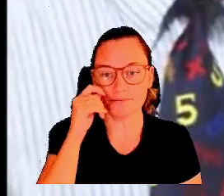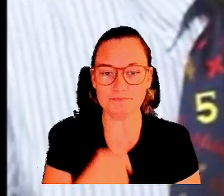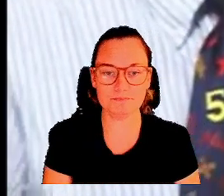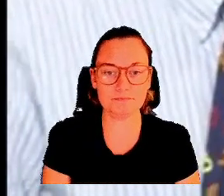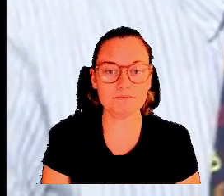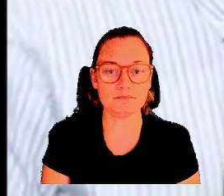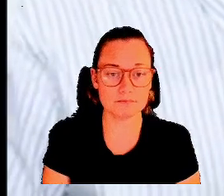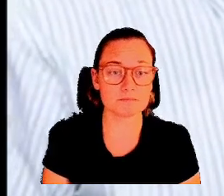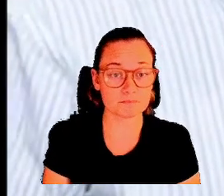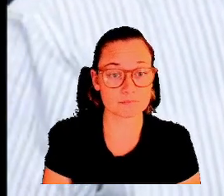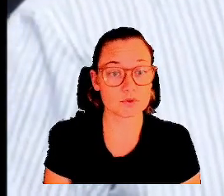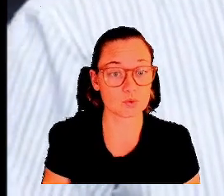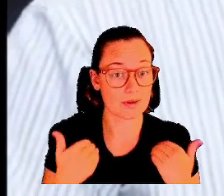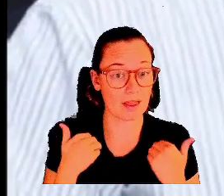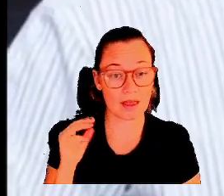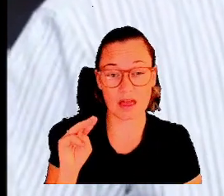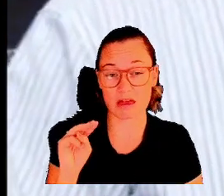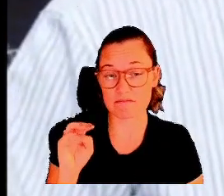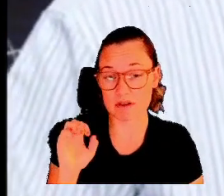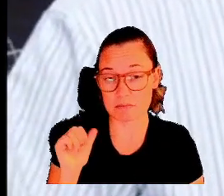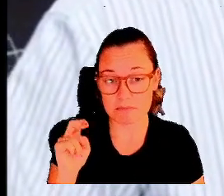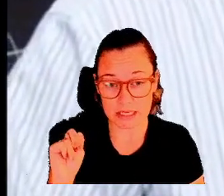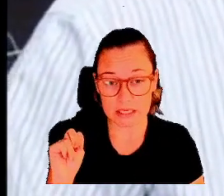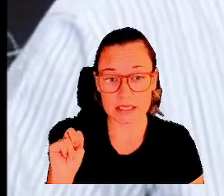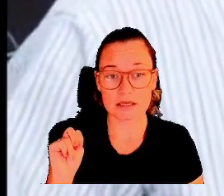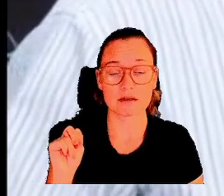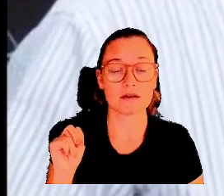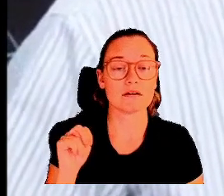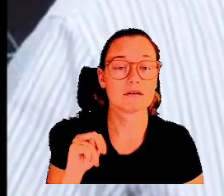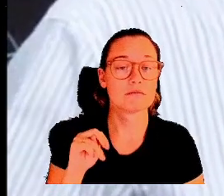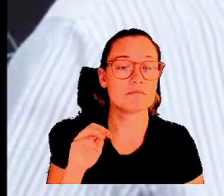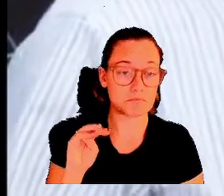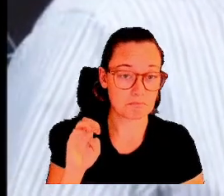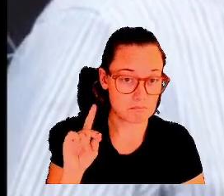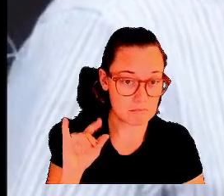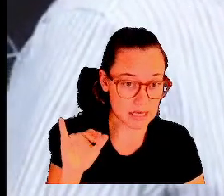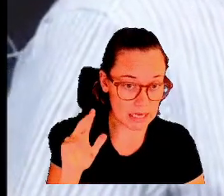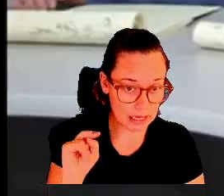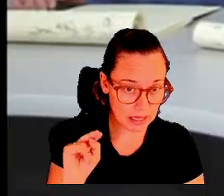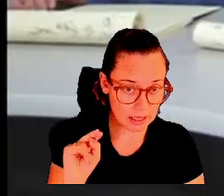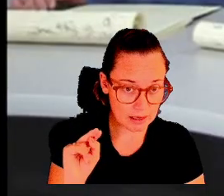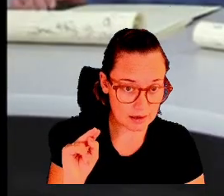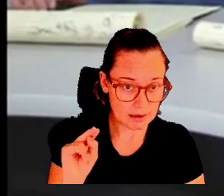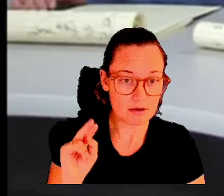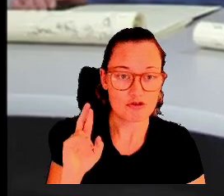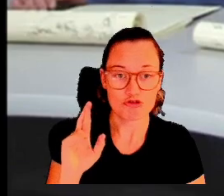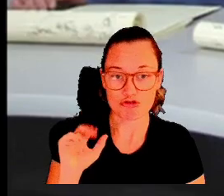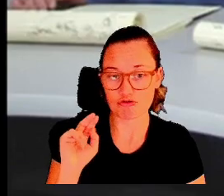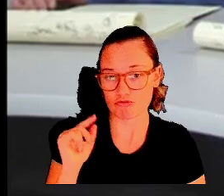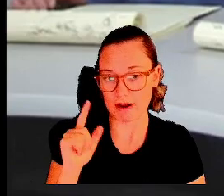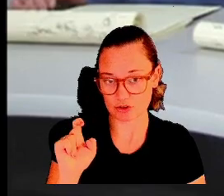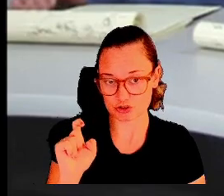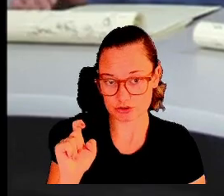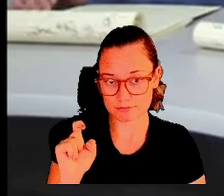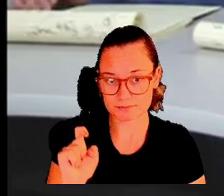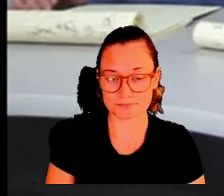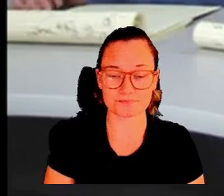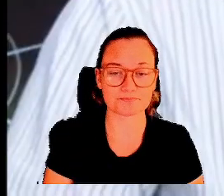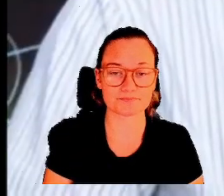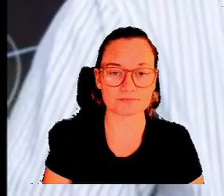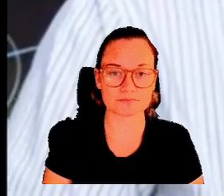about the mean, the median, and the range. And those are 3 important statistical